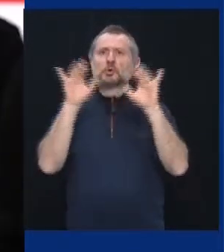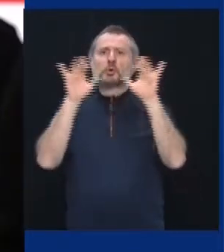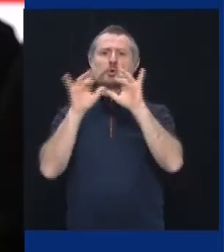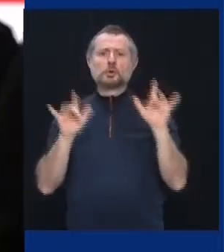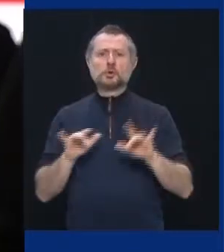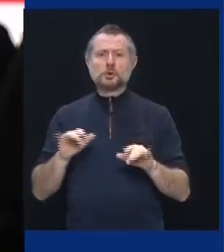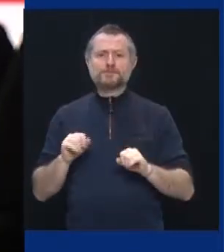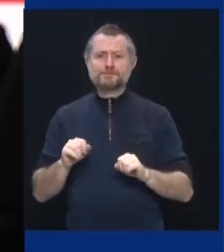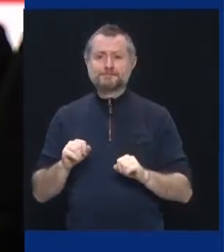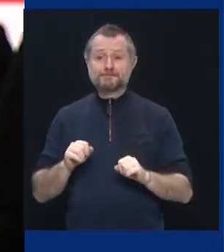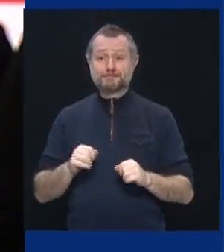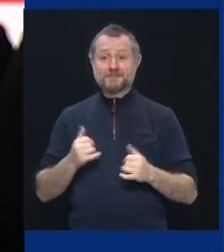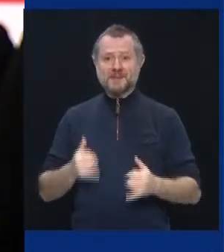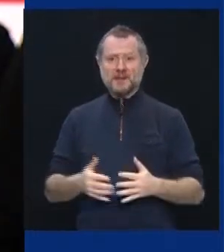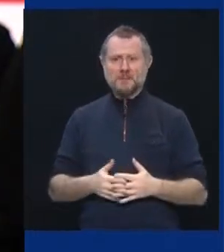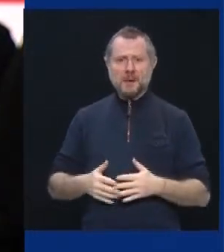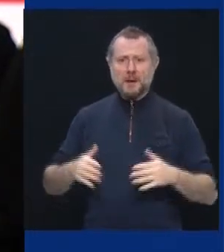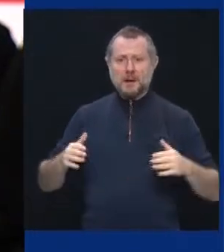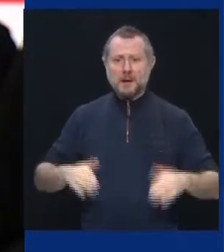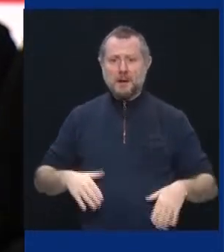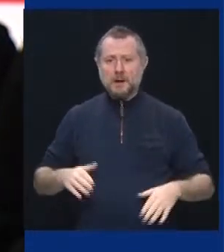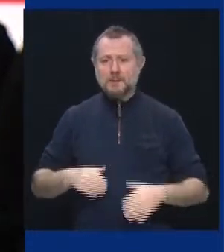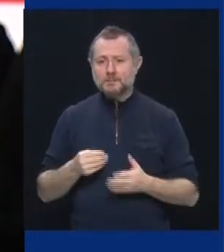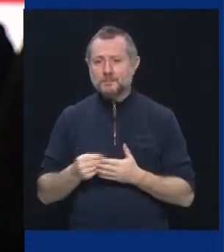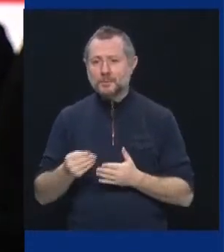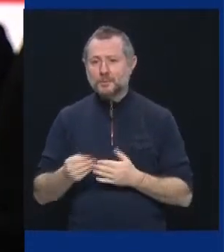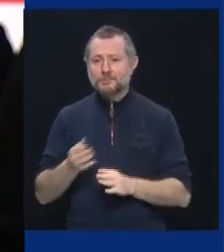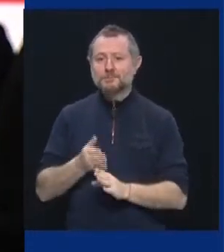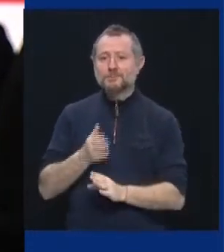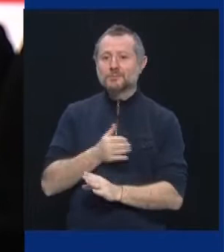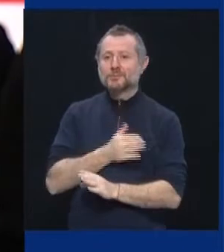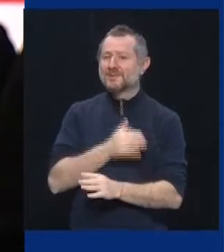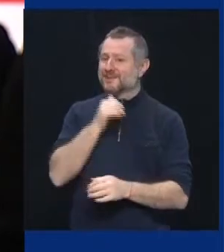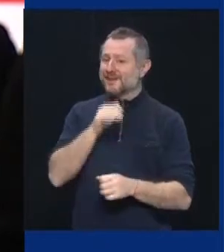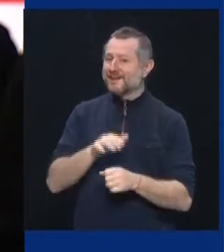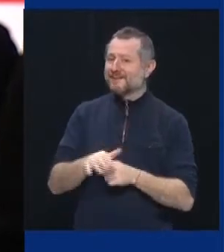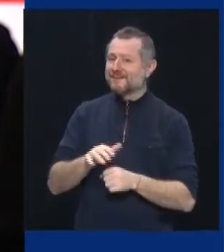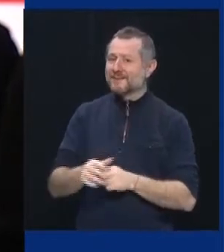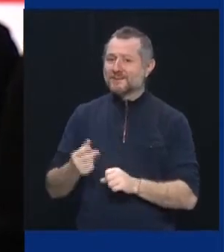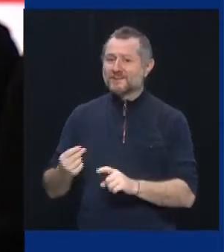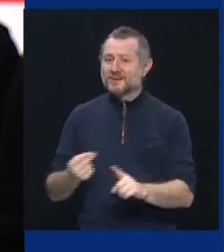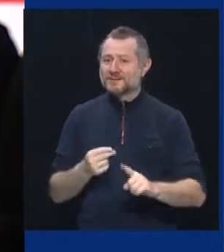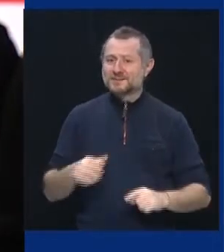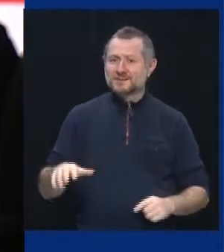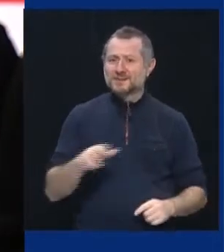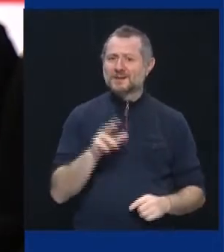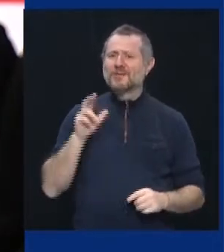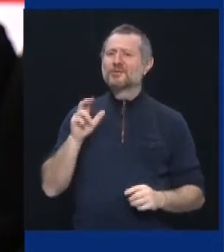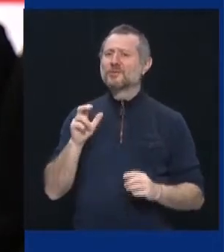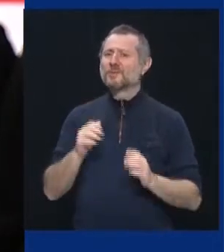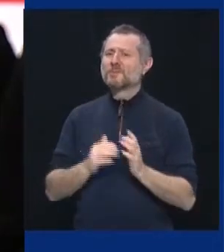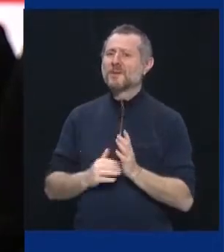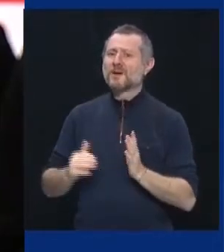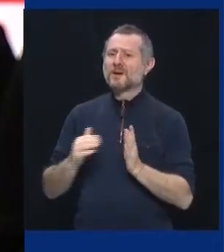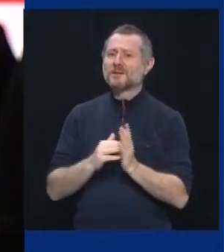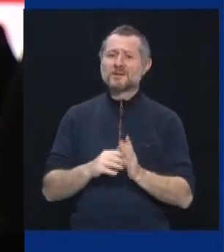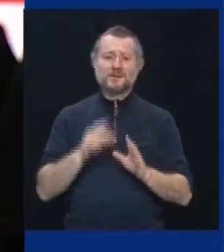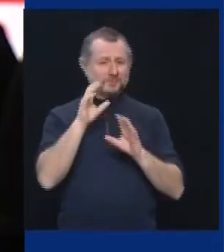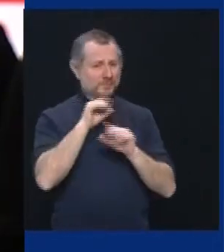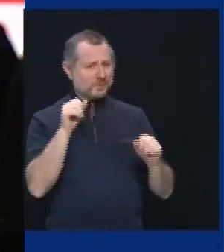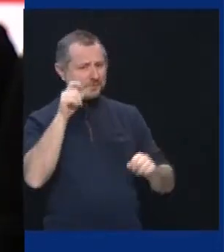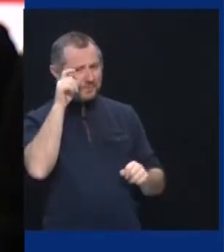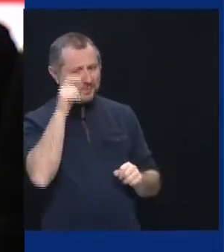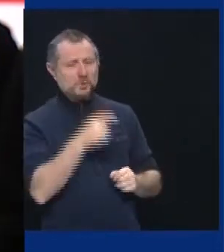country hadn't even bought enough vaccines to vaccinate everyone. President Biden has solved that problem, which